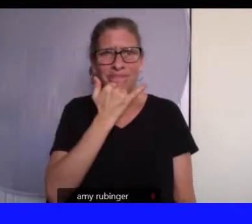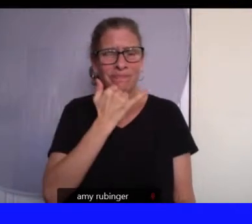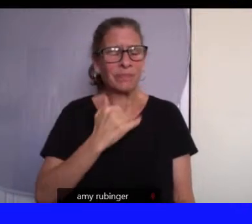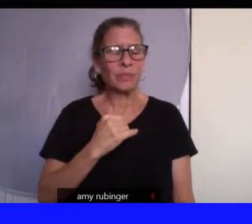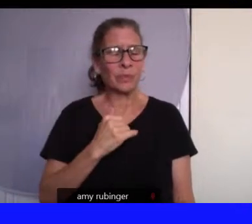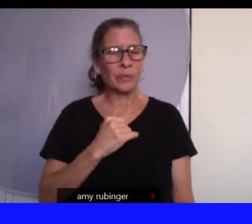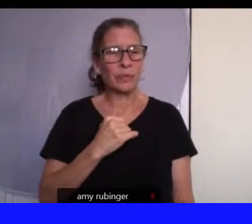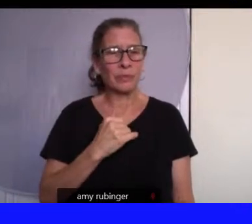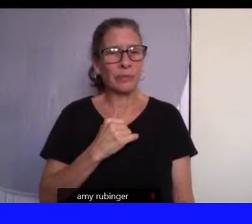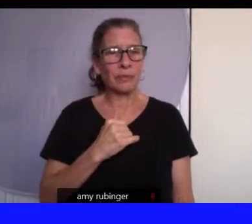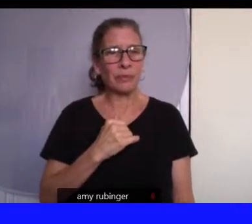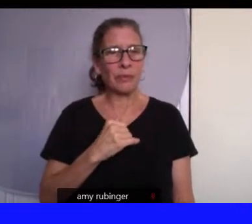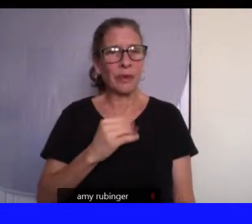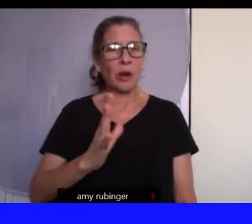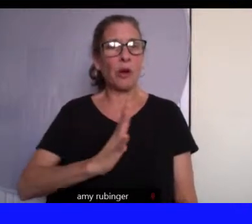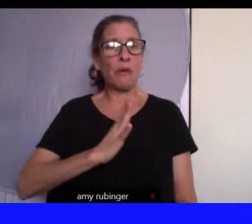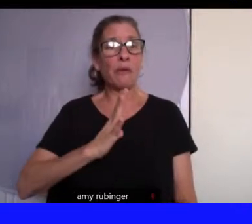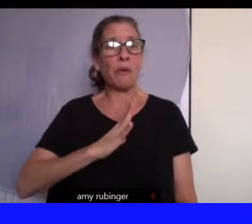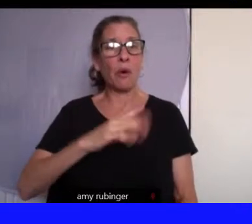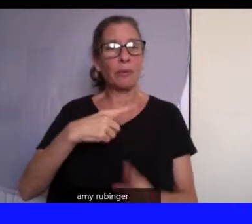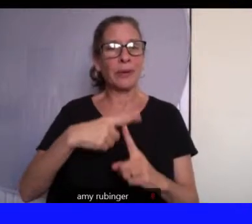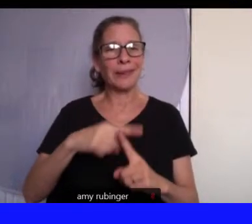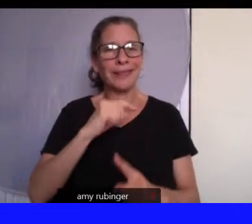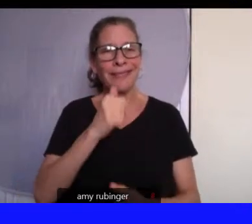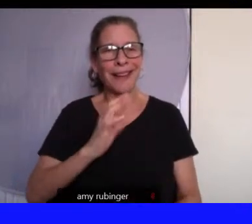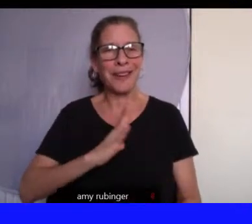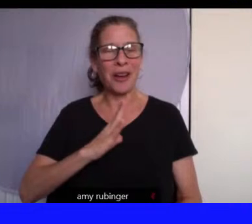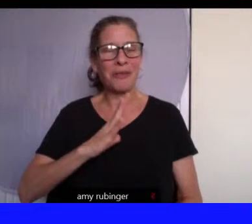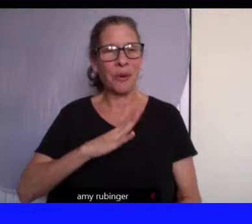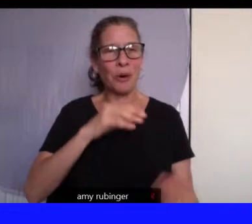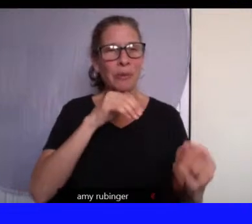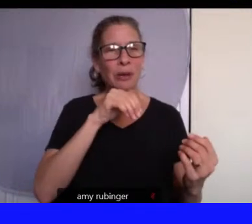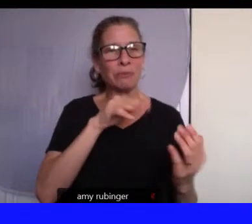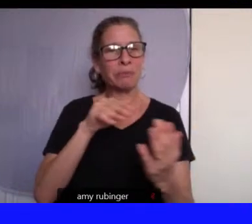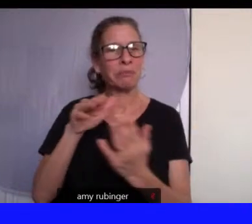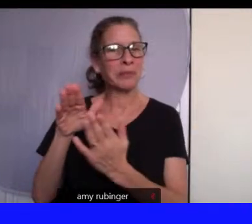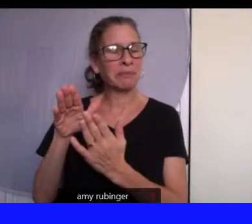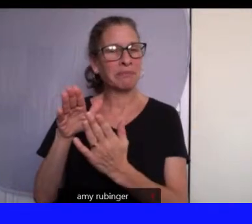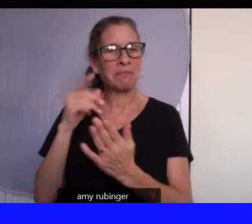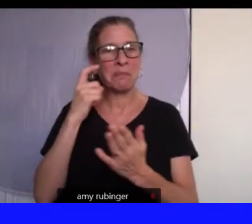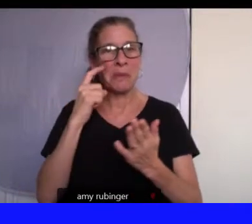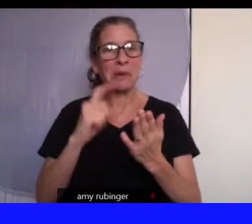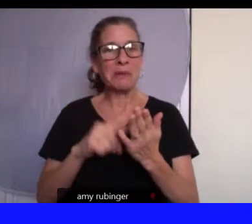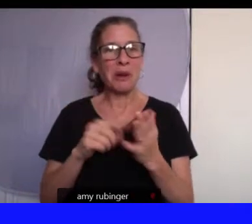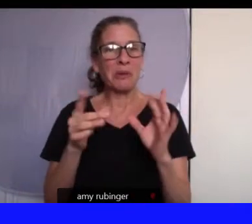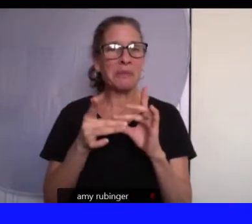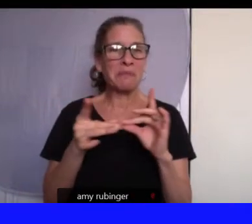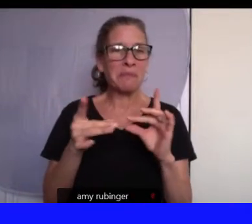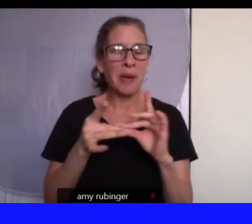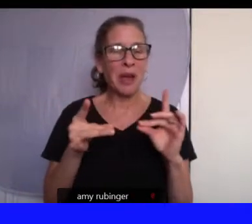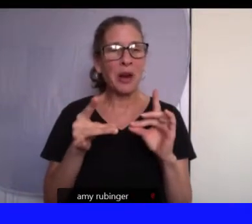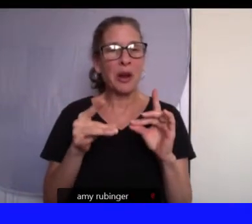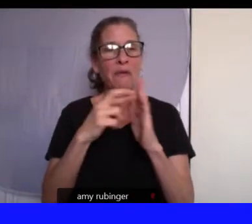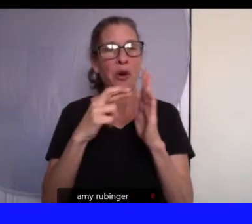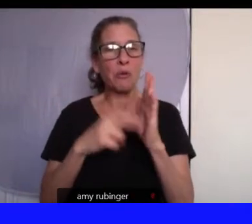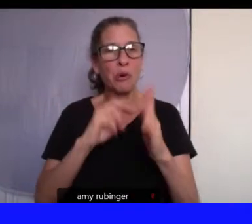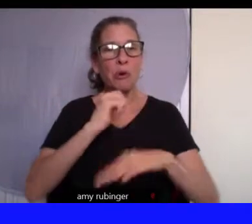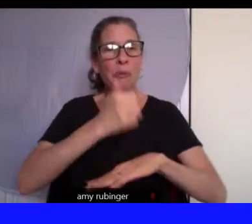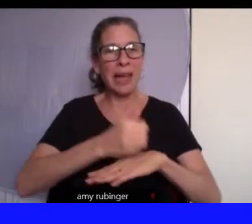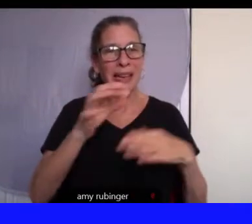now, I think, Deb Brown and I have talked about this. It is worth more direct one-to-one conversations about